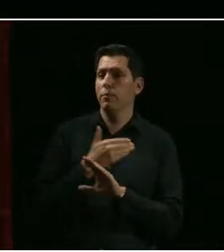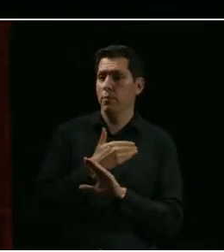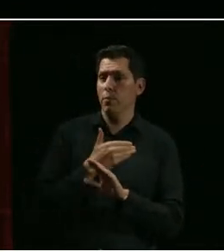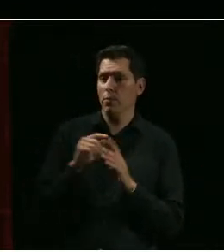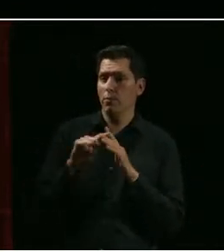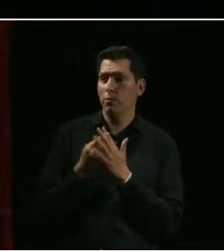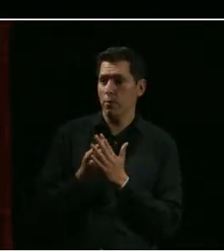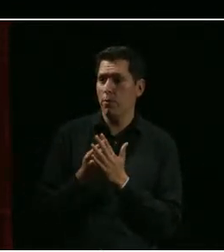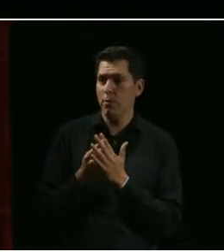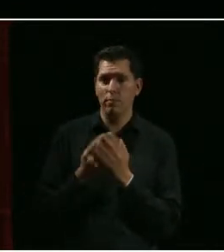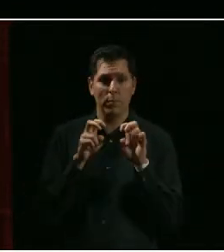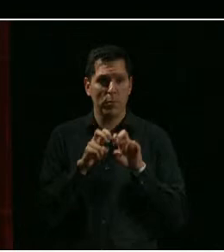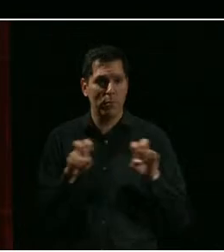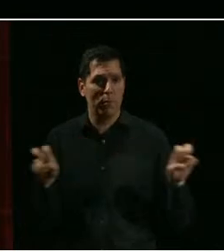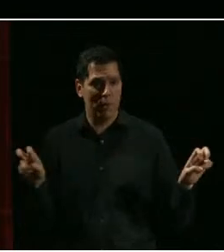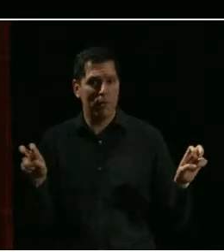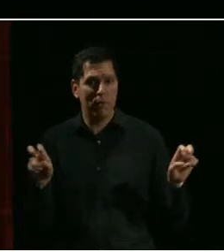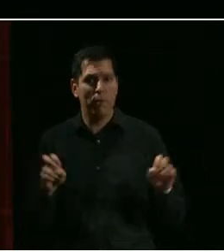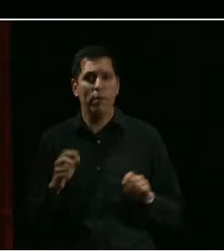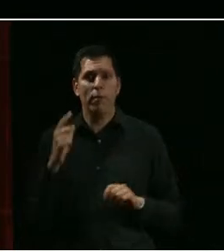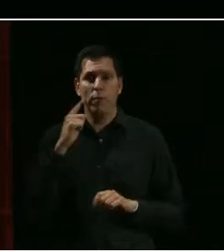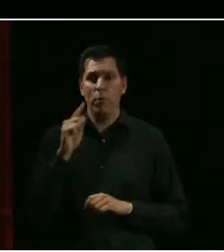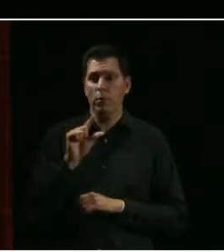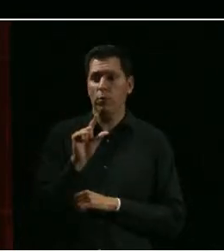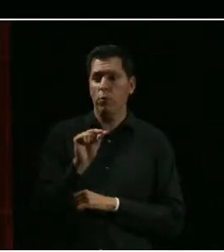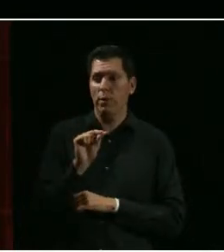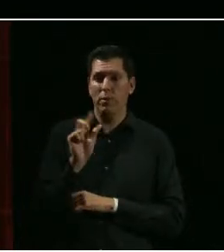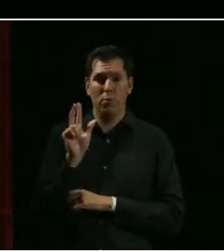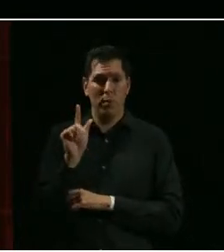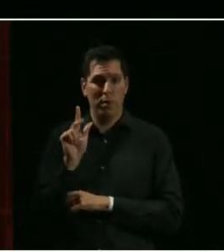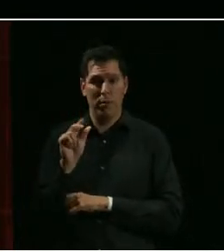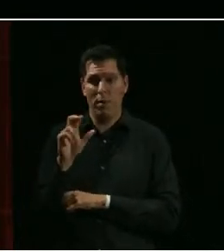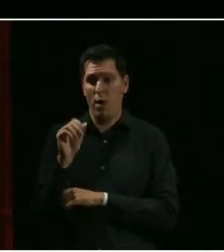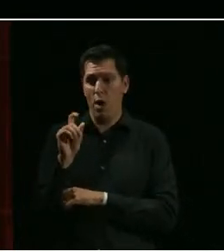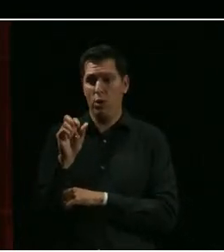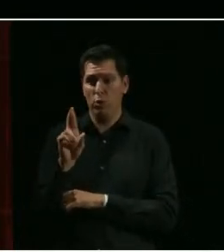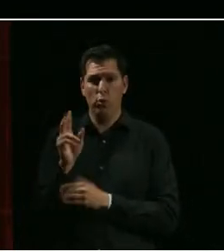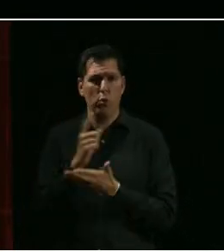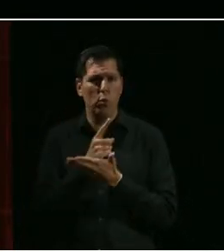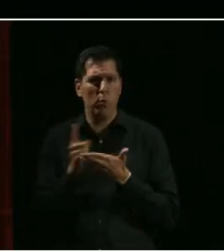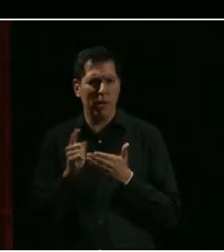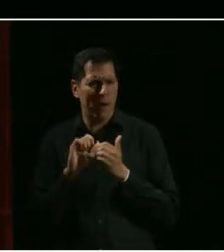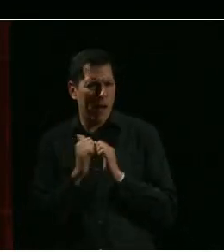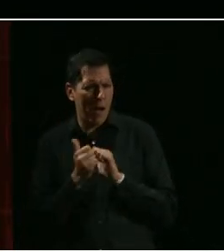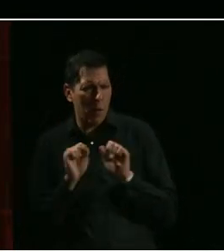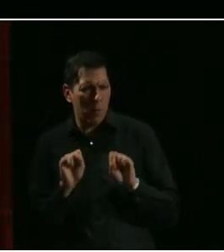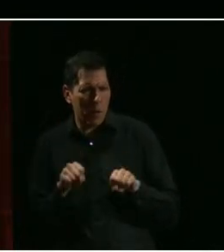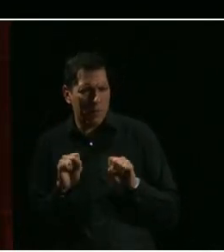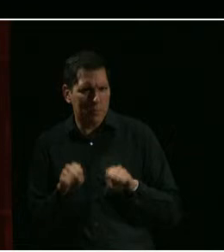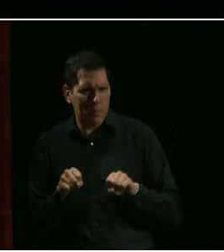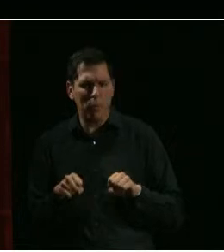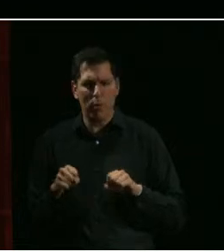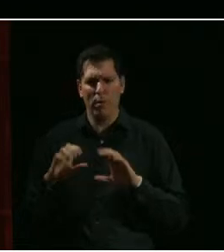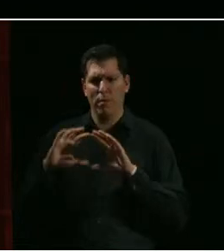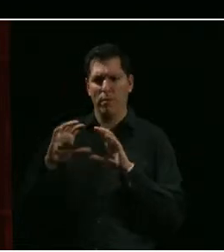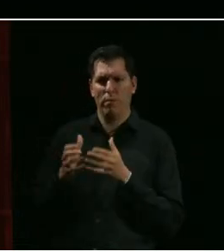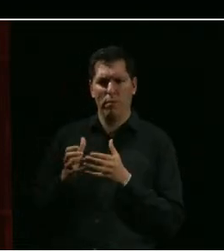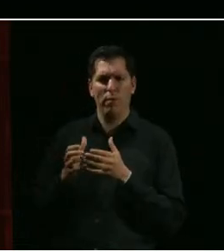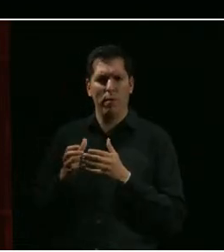Before we begin the panel, public programming for the 2023 Oscar Week is made possible by the Ruderman Family Foundation,